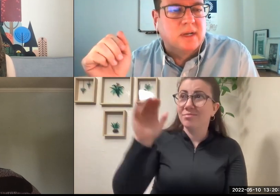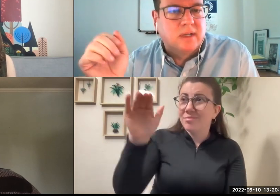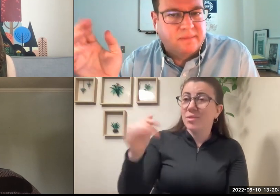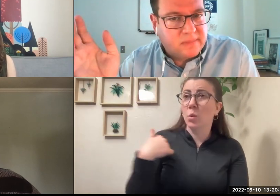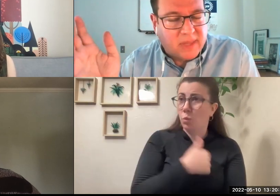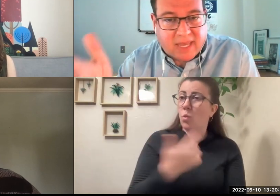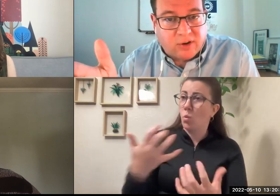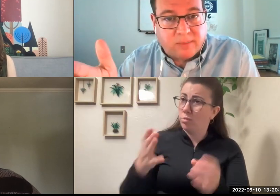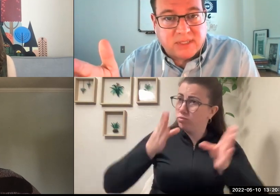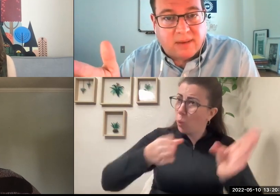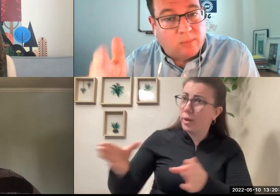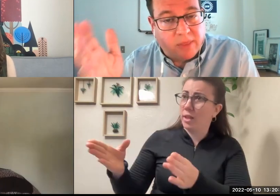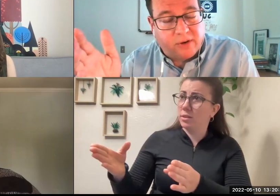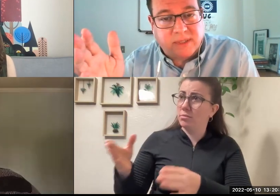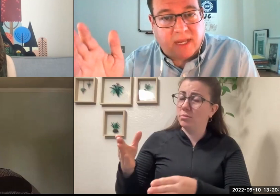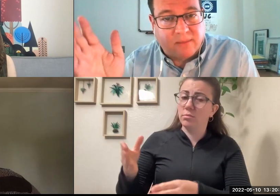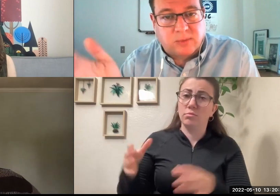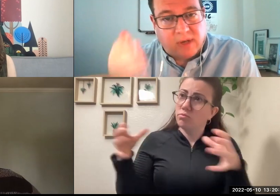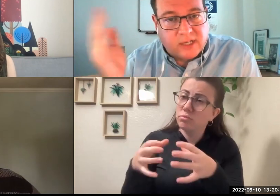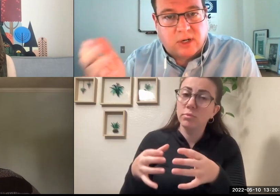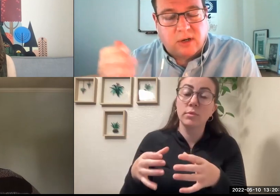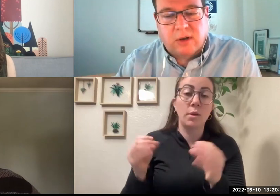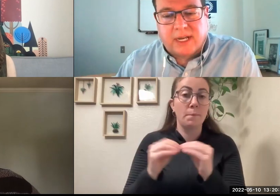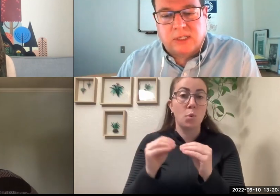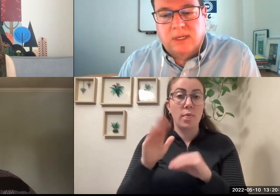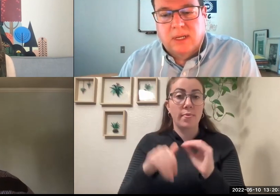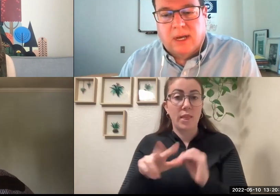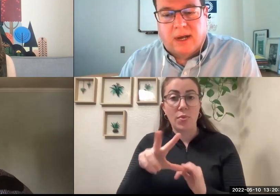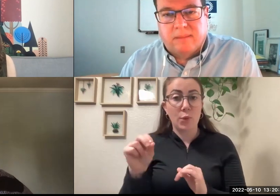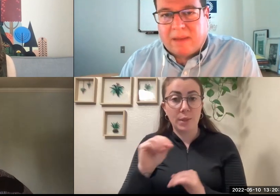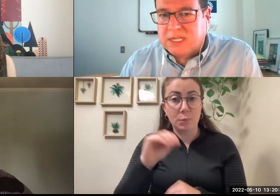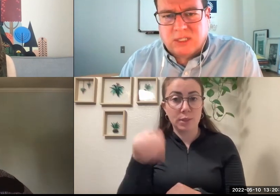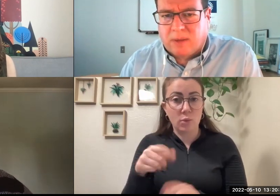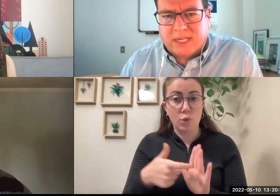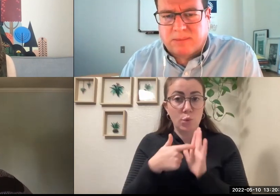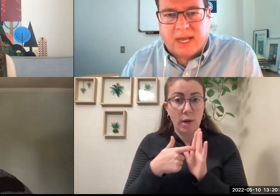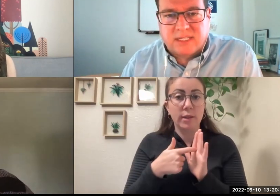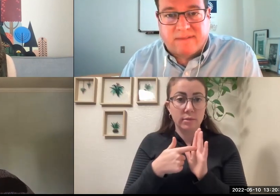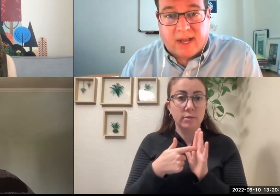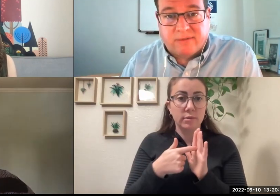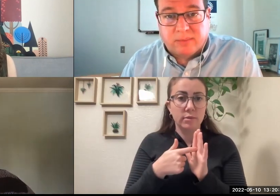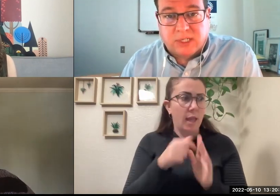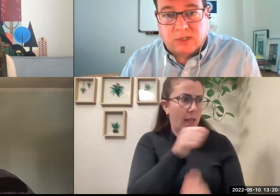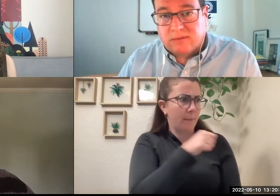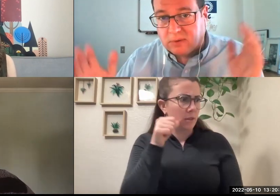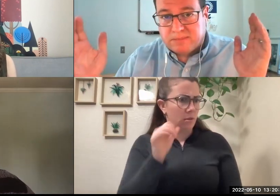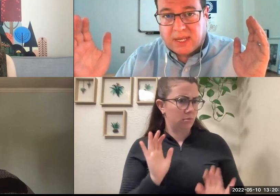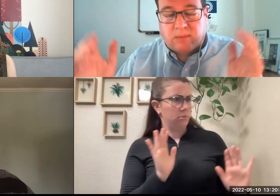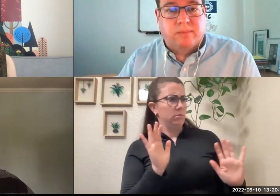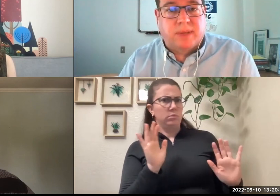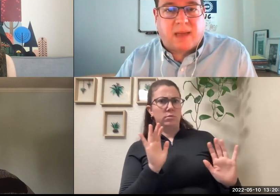over here. They get 30%, more than 30%, which is what you need to trigger a union election. Amazon's caught by surprise. They file for a petition